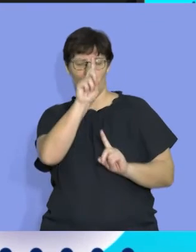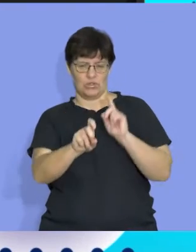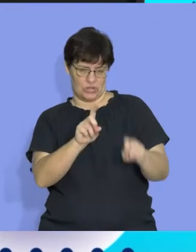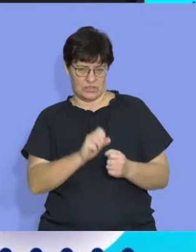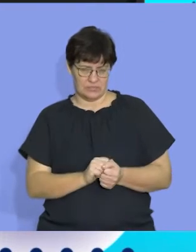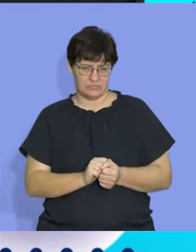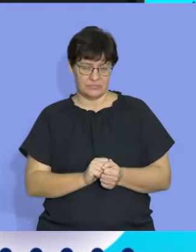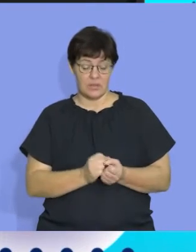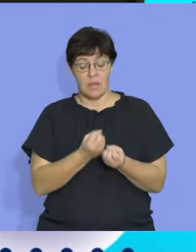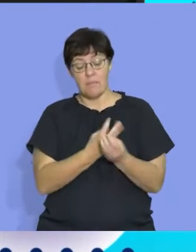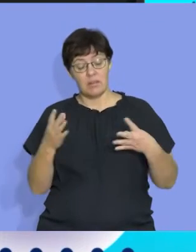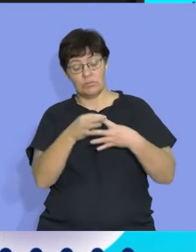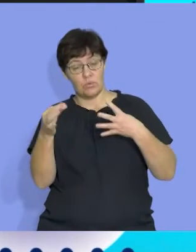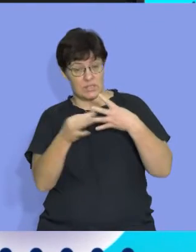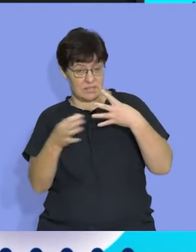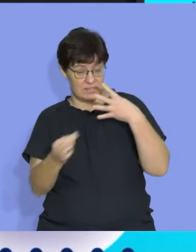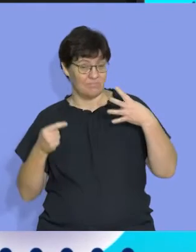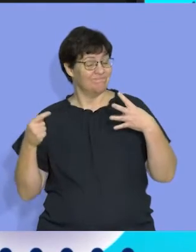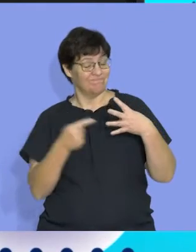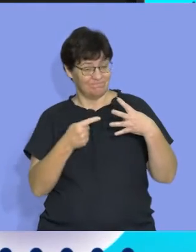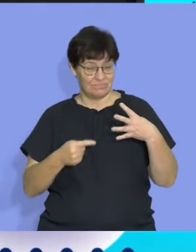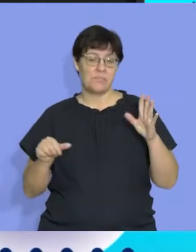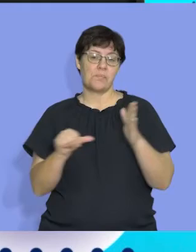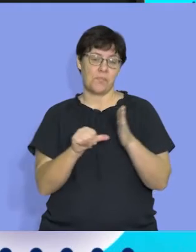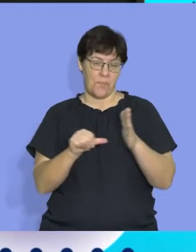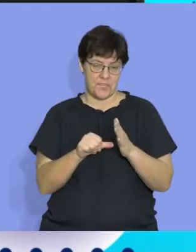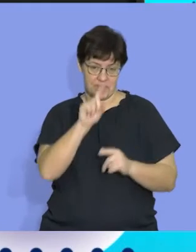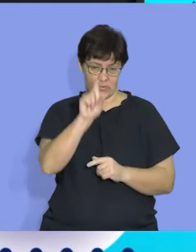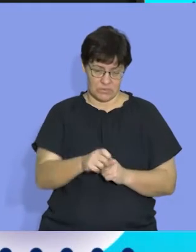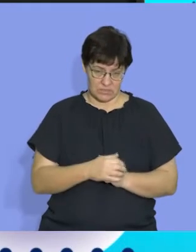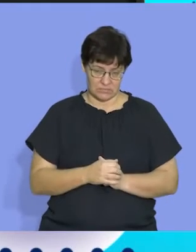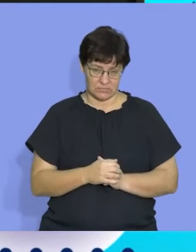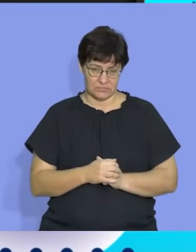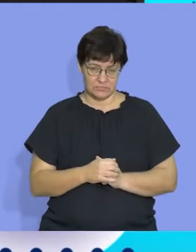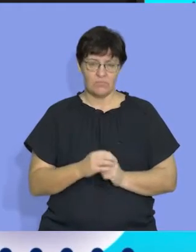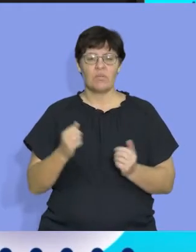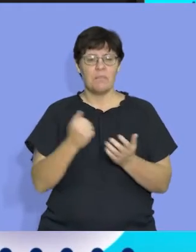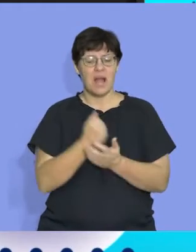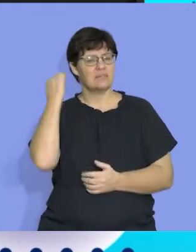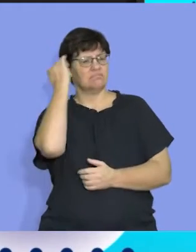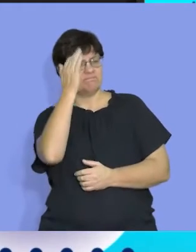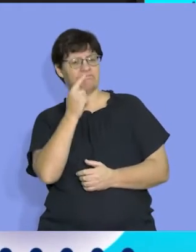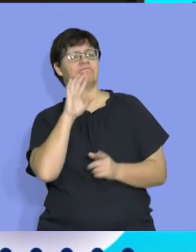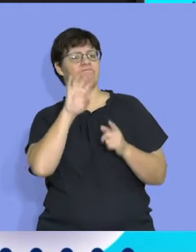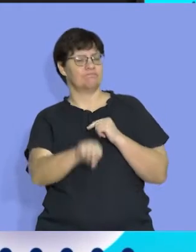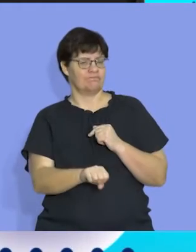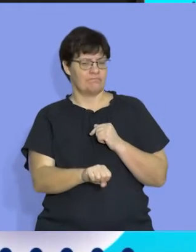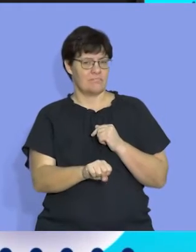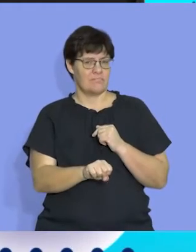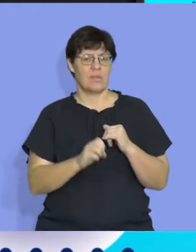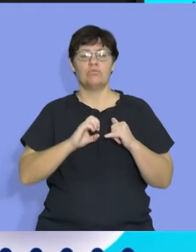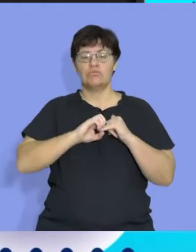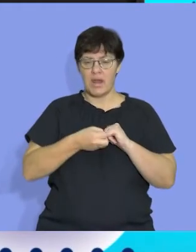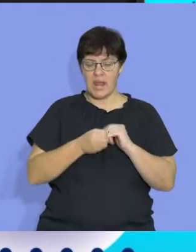choice is a very, very important type of a question that we need to familiarize ourselves with, and also try and